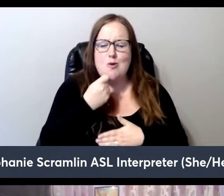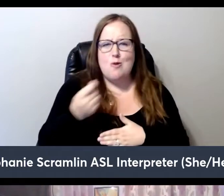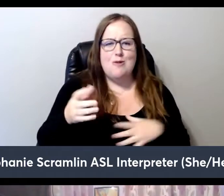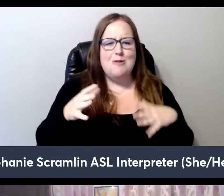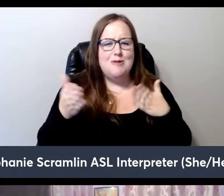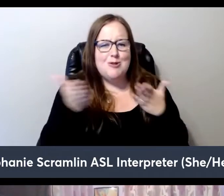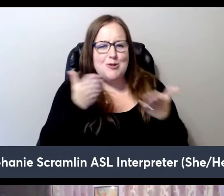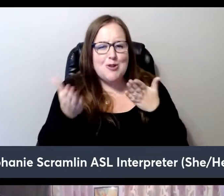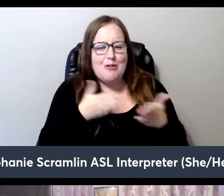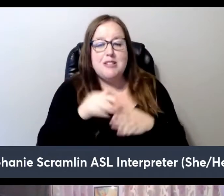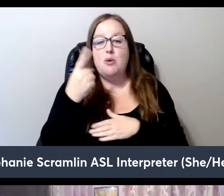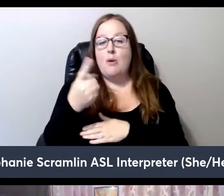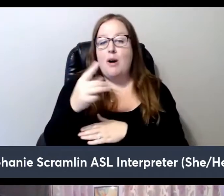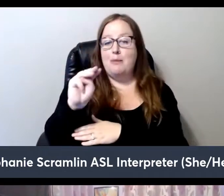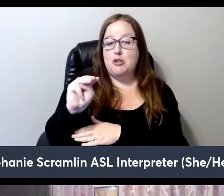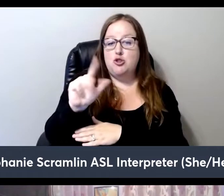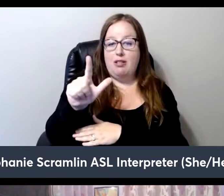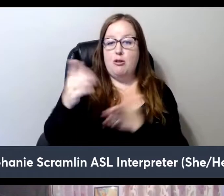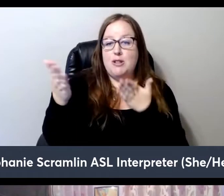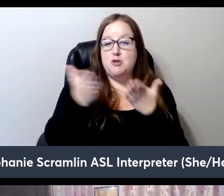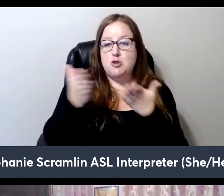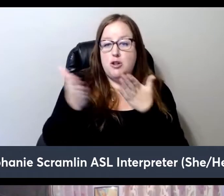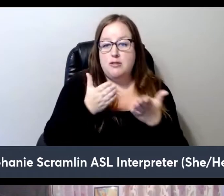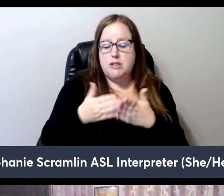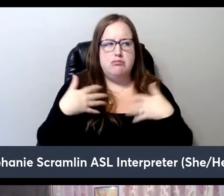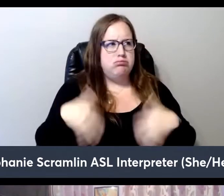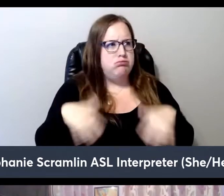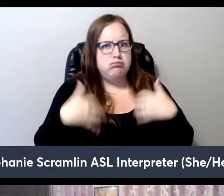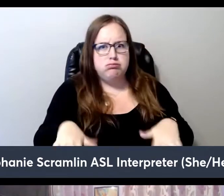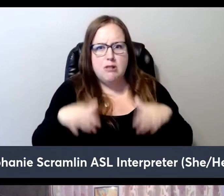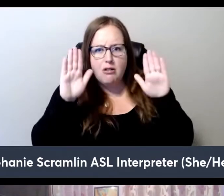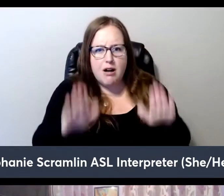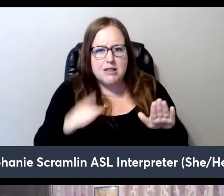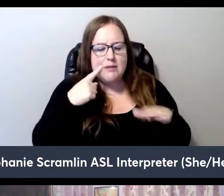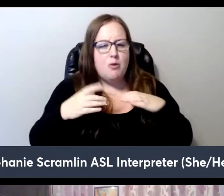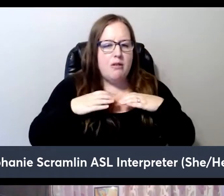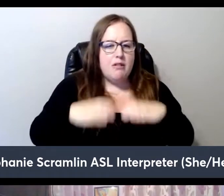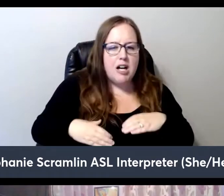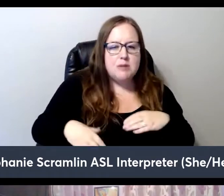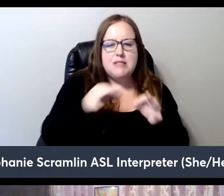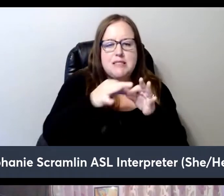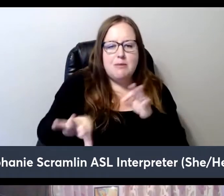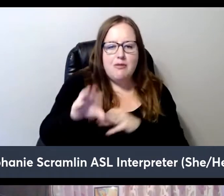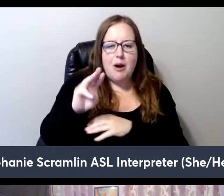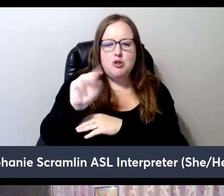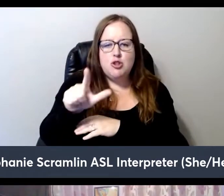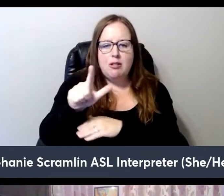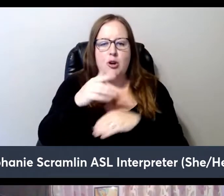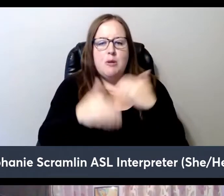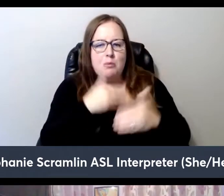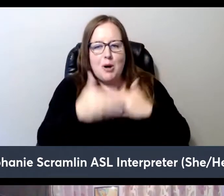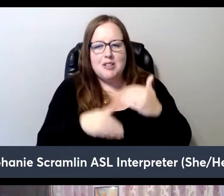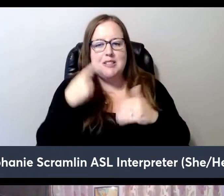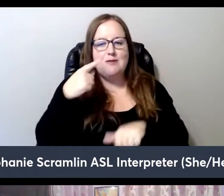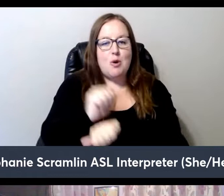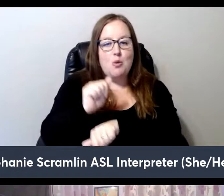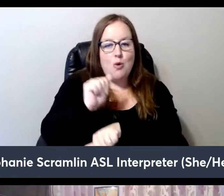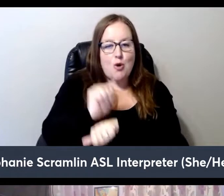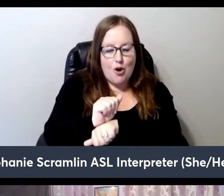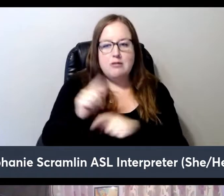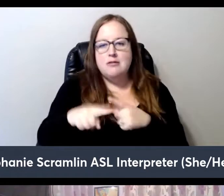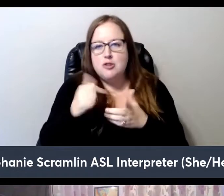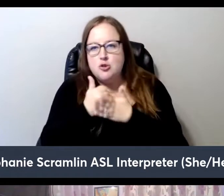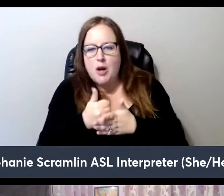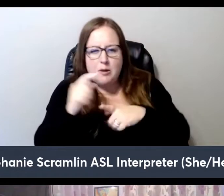is one of our machine learning services, does wonderful things for our customers to help simplify the machine learning process for their workloads, to help